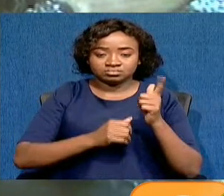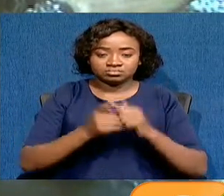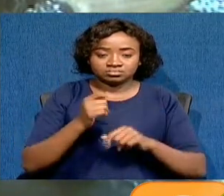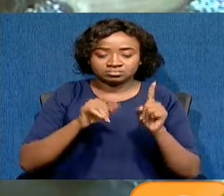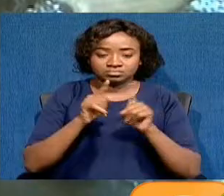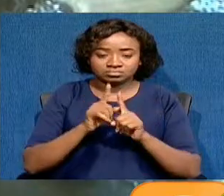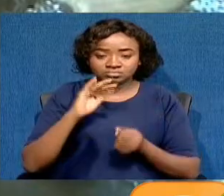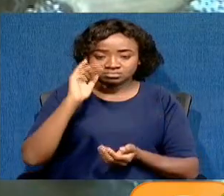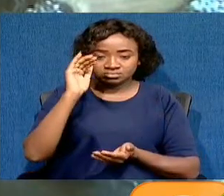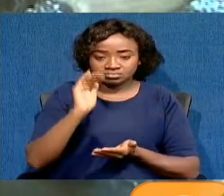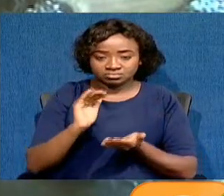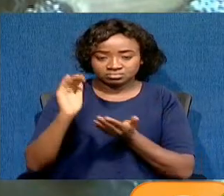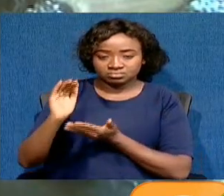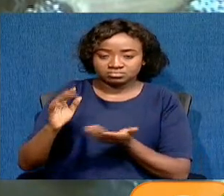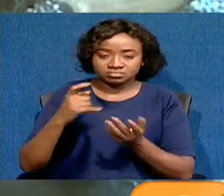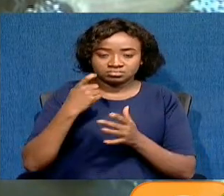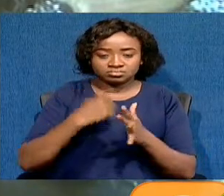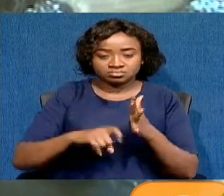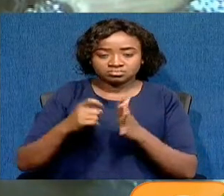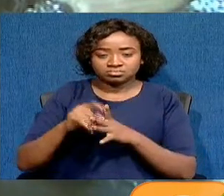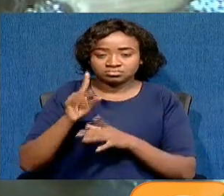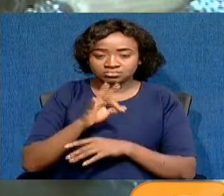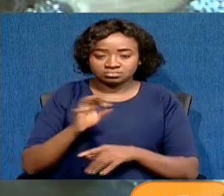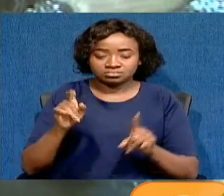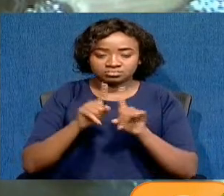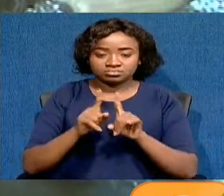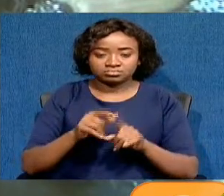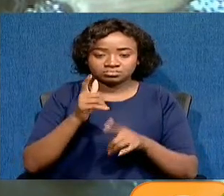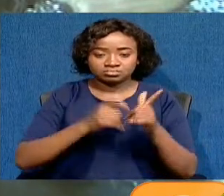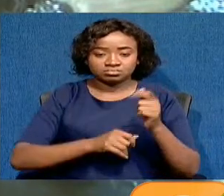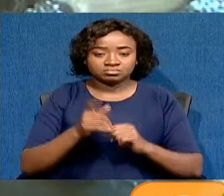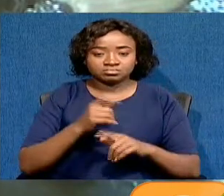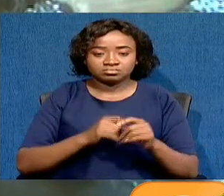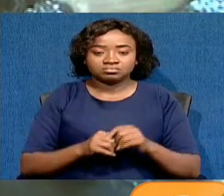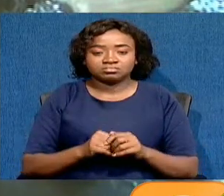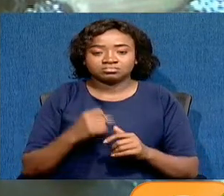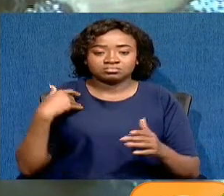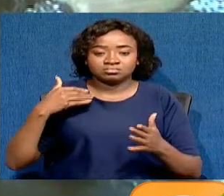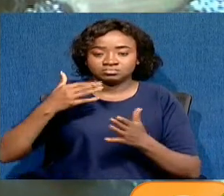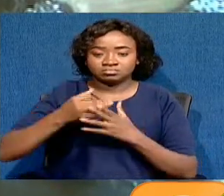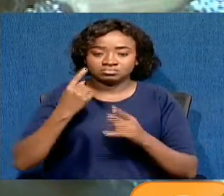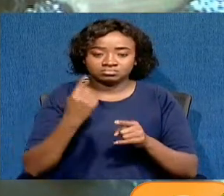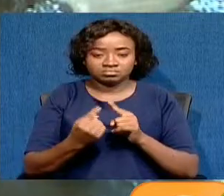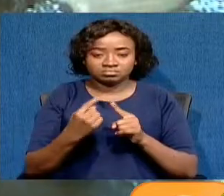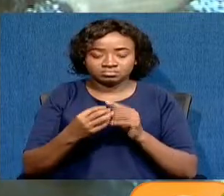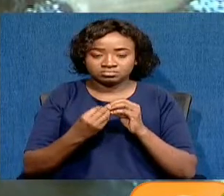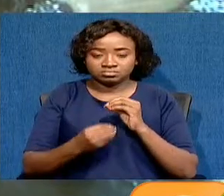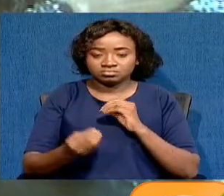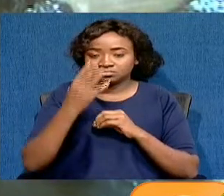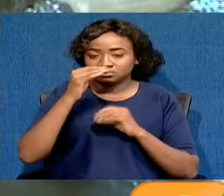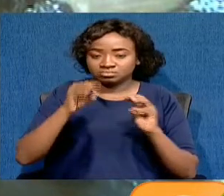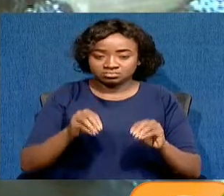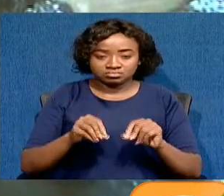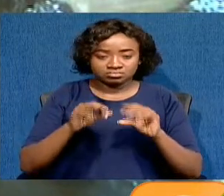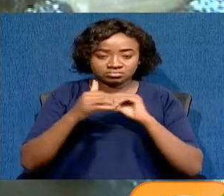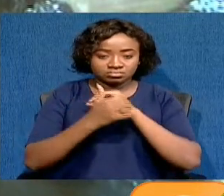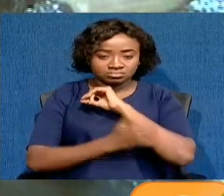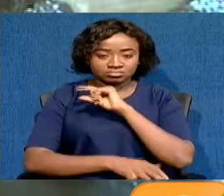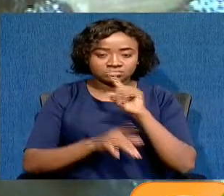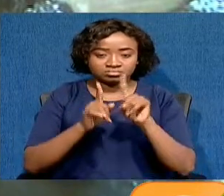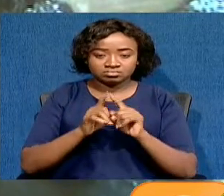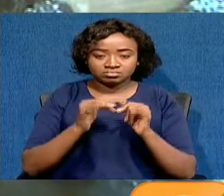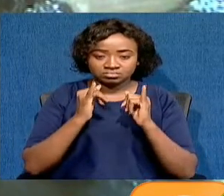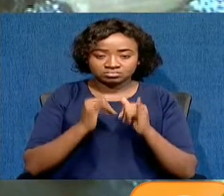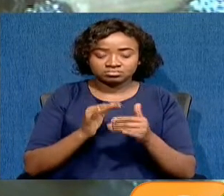of the reduction of rising cost of feed. With milk production stagnating for years due to poor quality fodder, a new approach